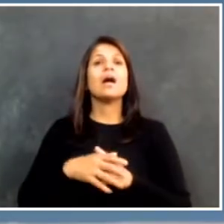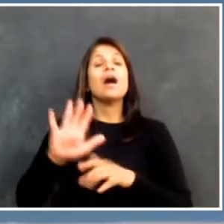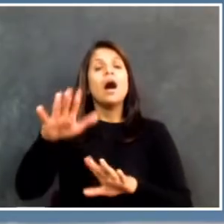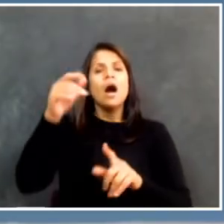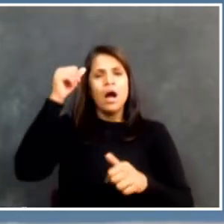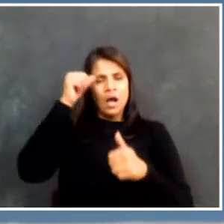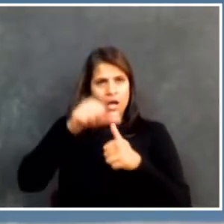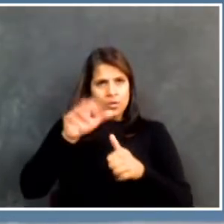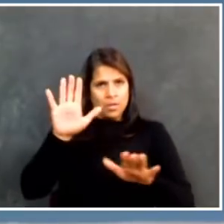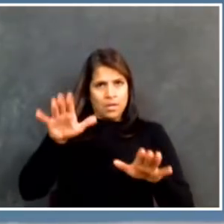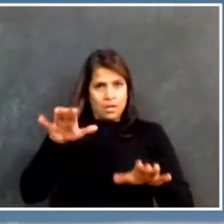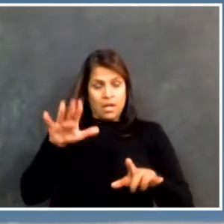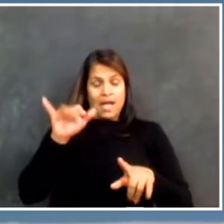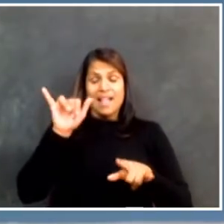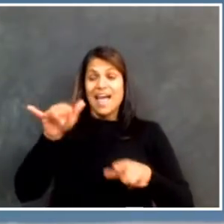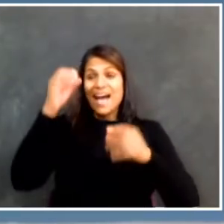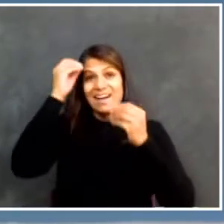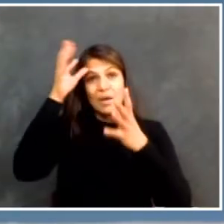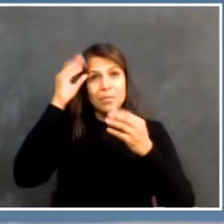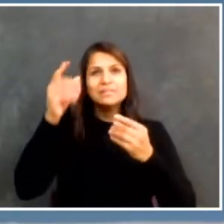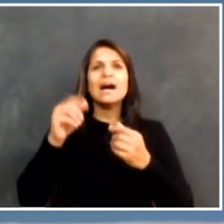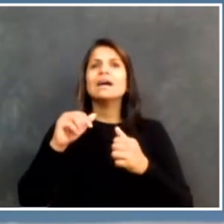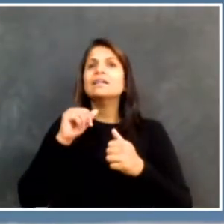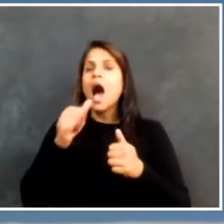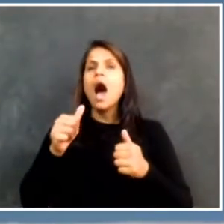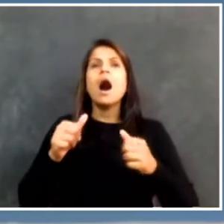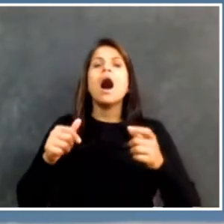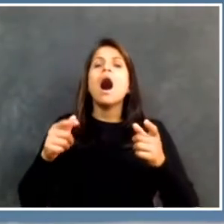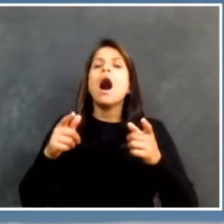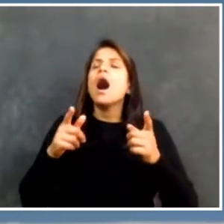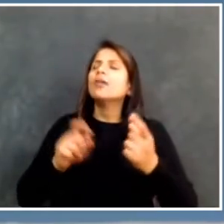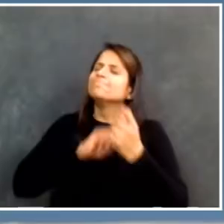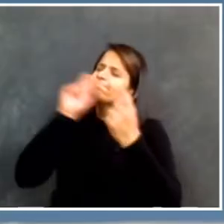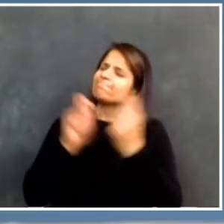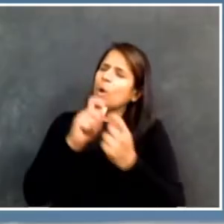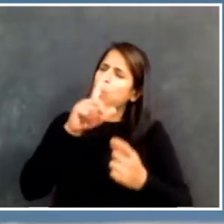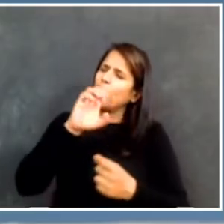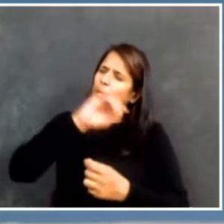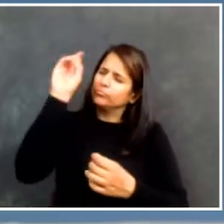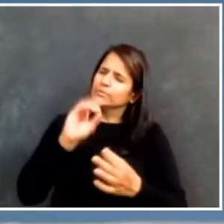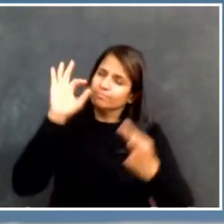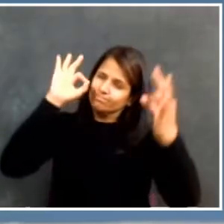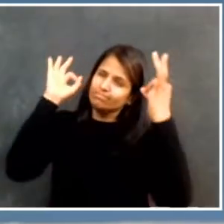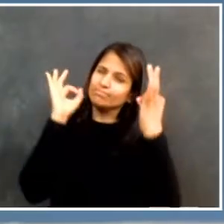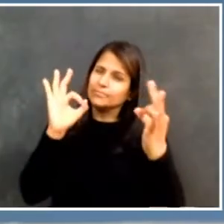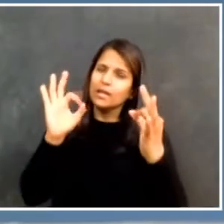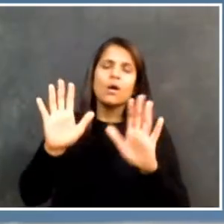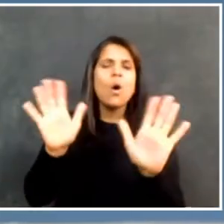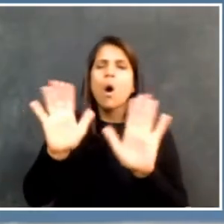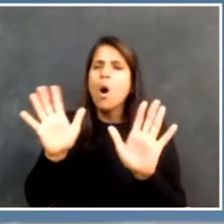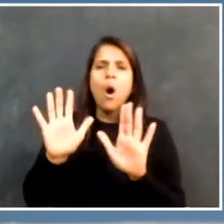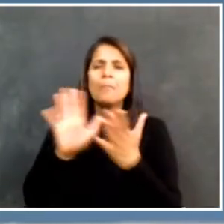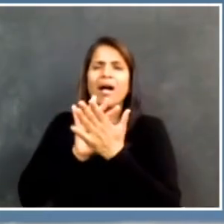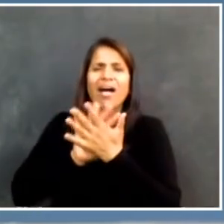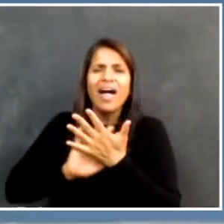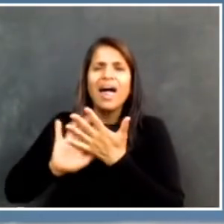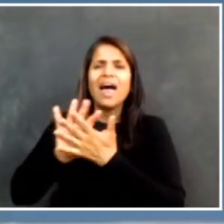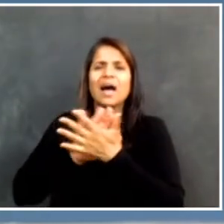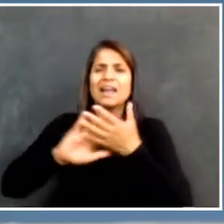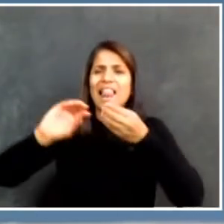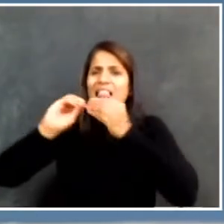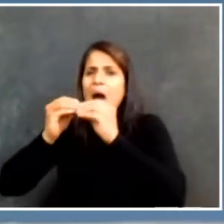texture of the stories behind them. And so I think that with time, we will be able to tease